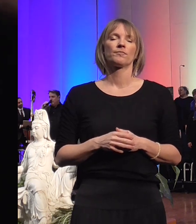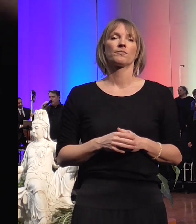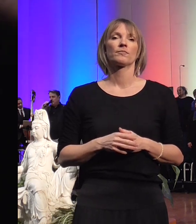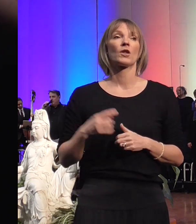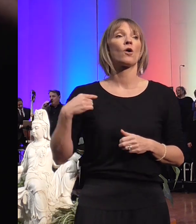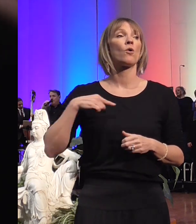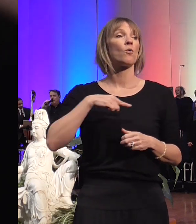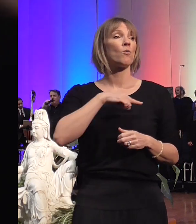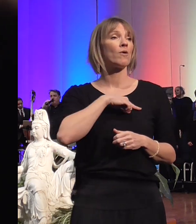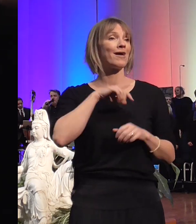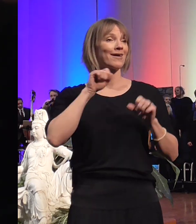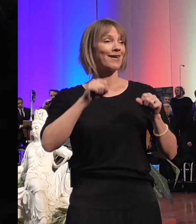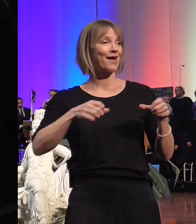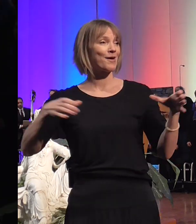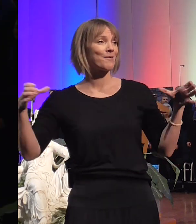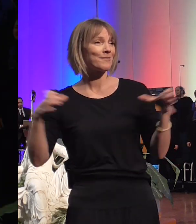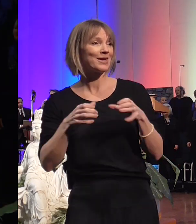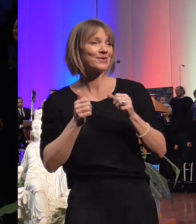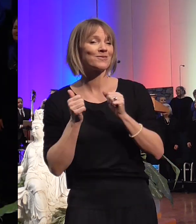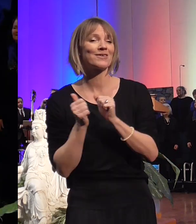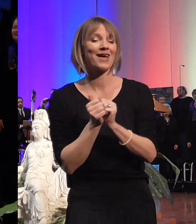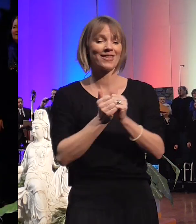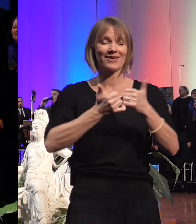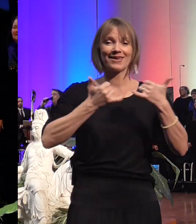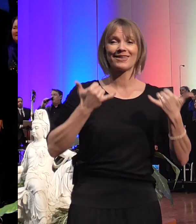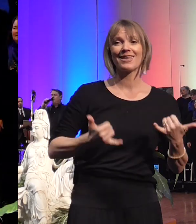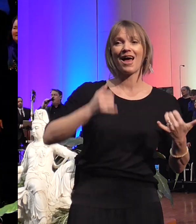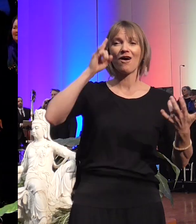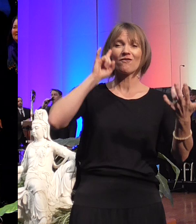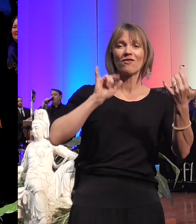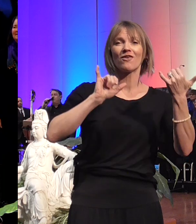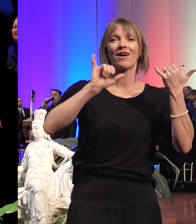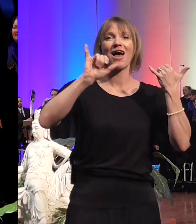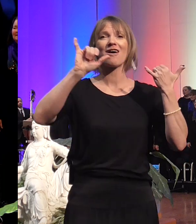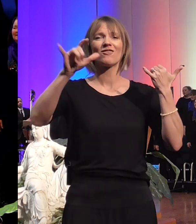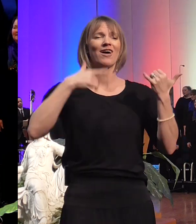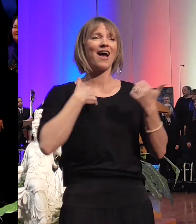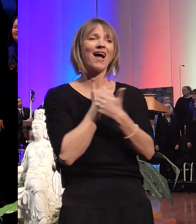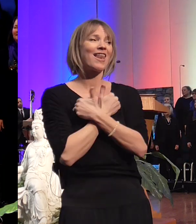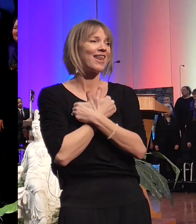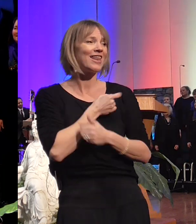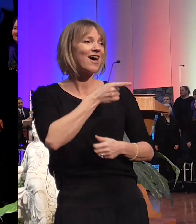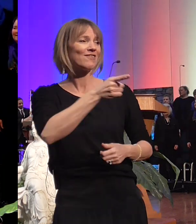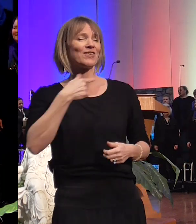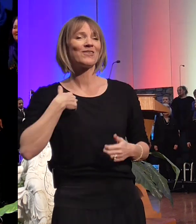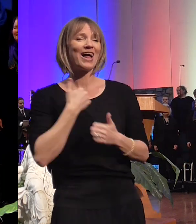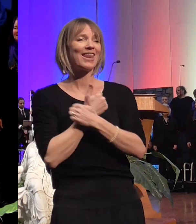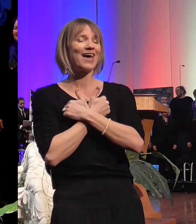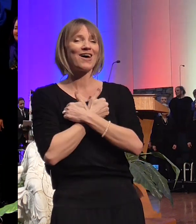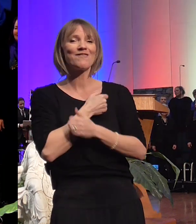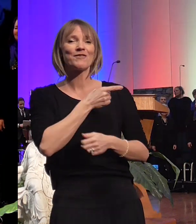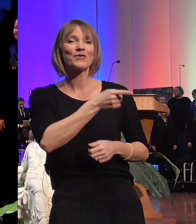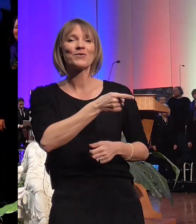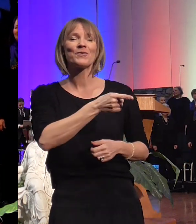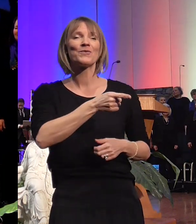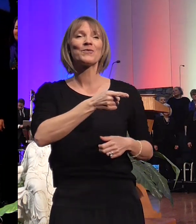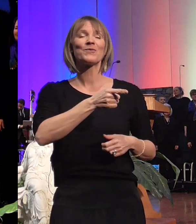We can be together now and forever. I love you. I love